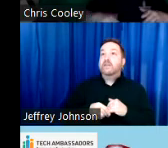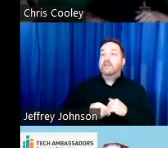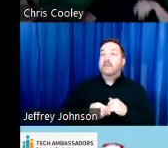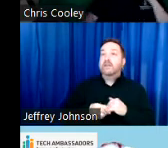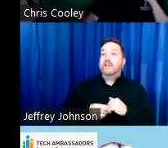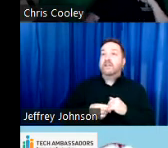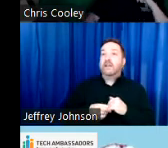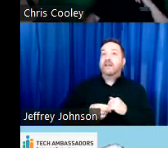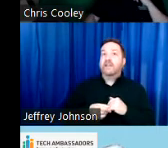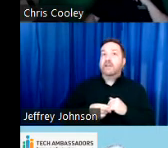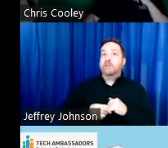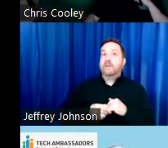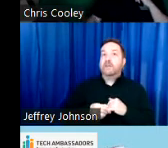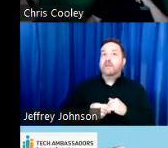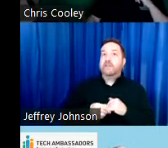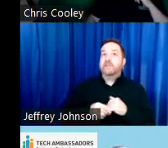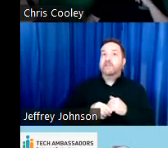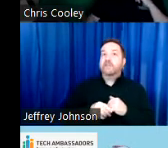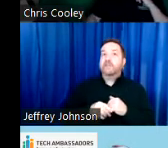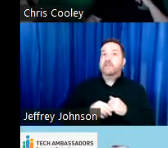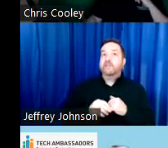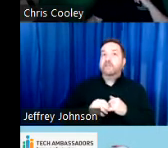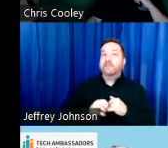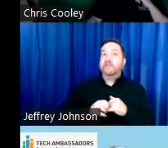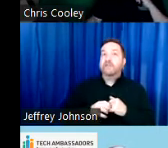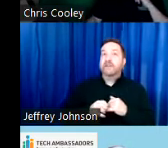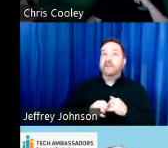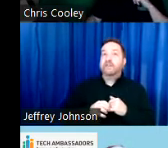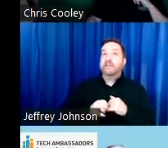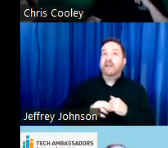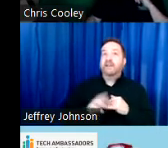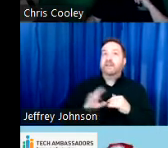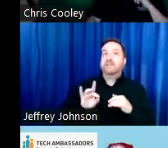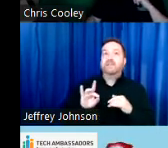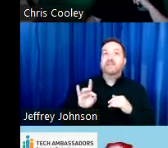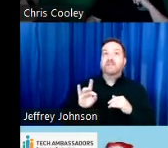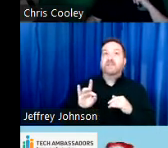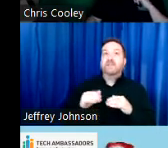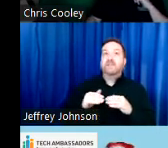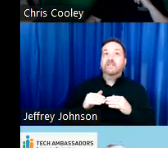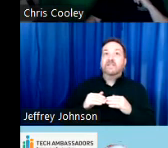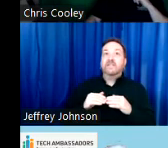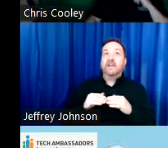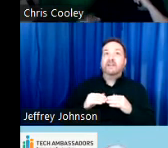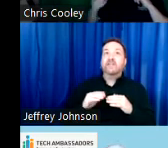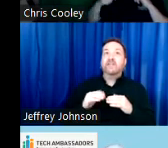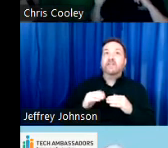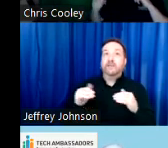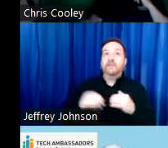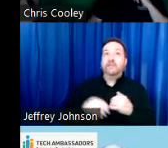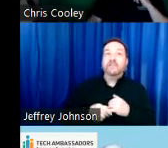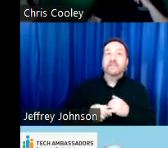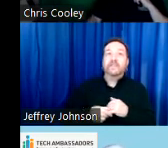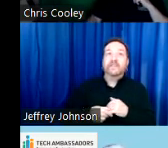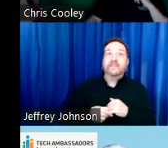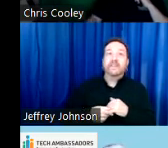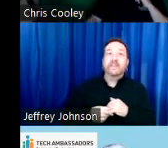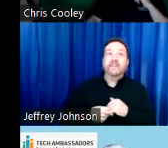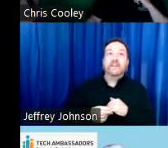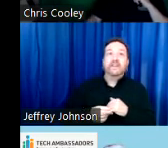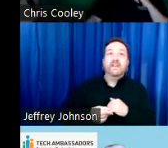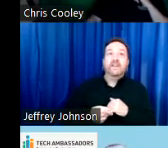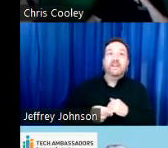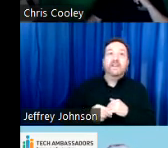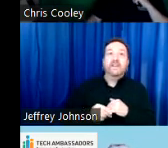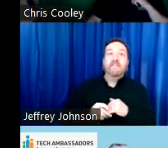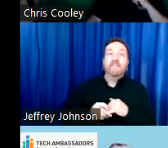Okay. It's like, I think up to 8 feet. Oh, wow. 8 different